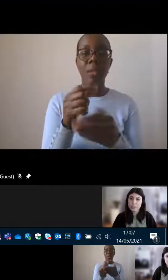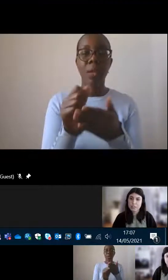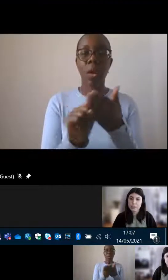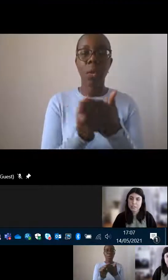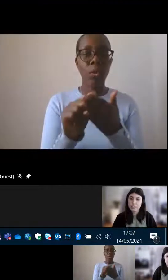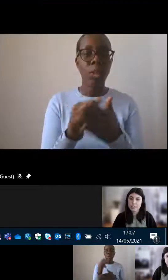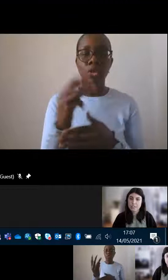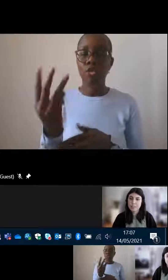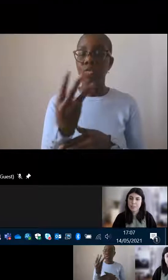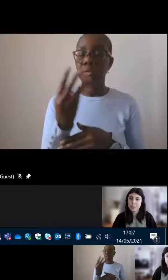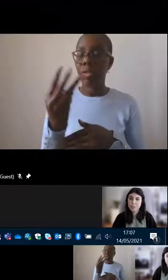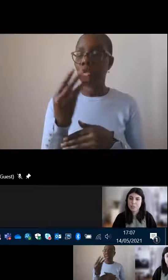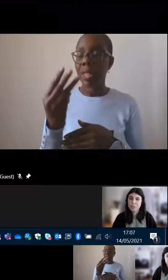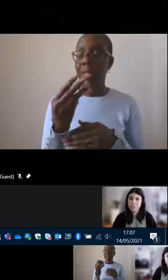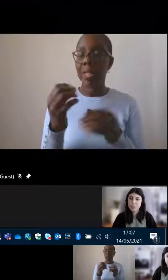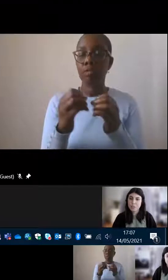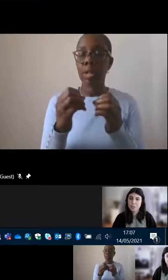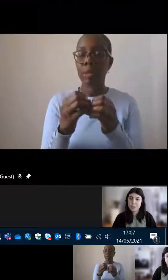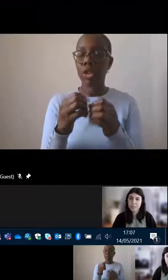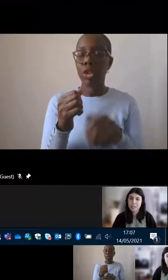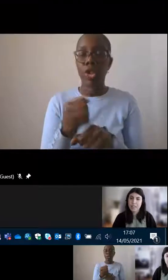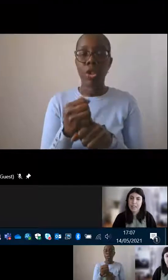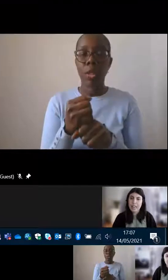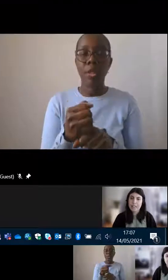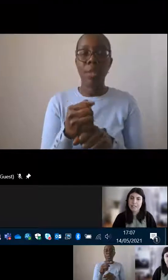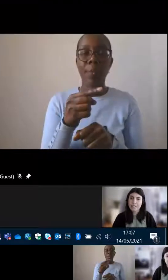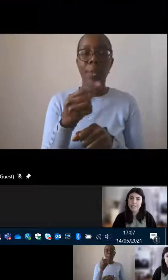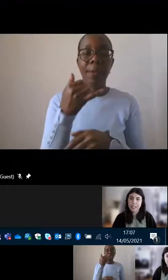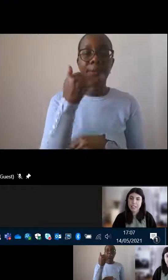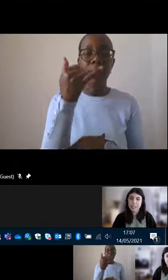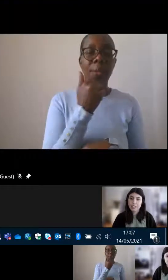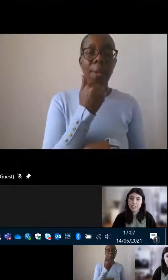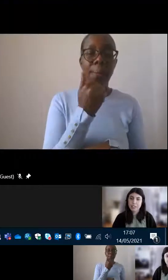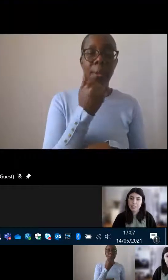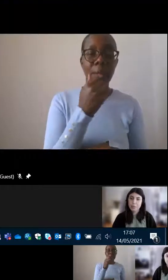well. So that's 020